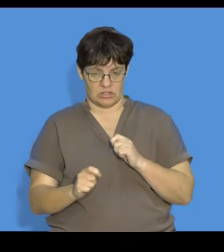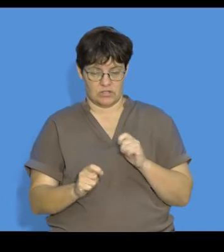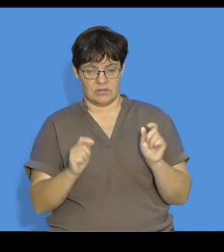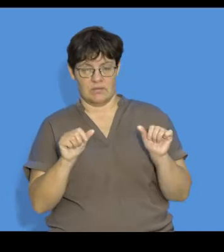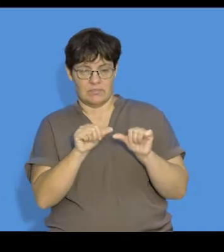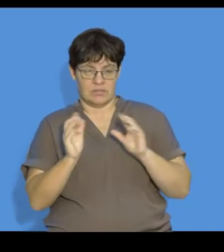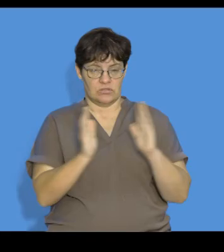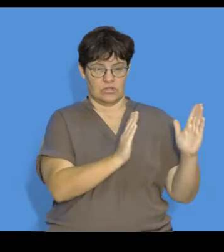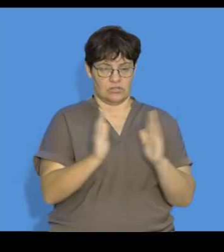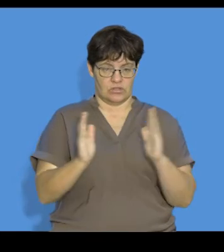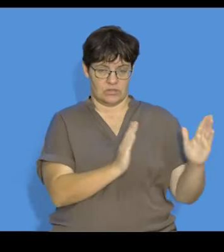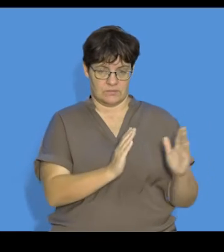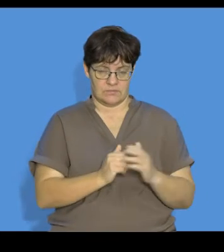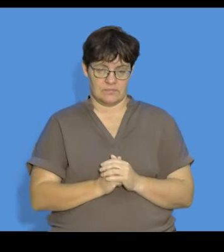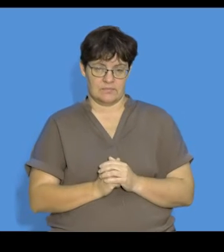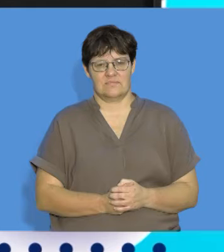of.